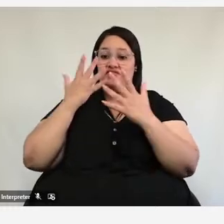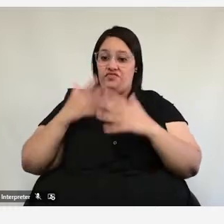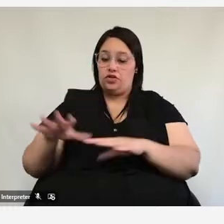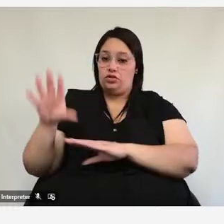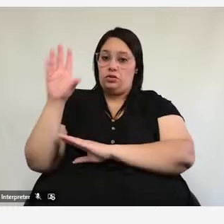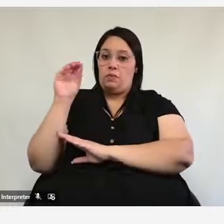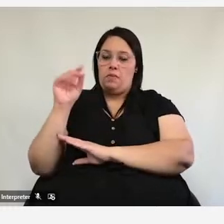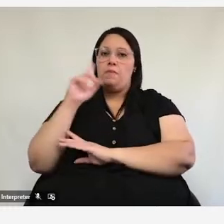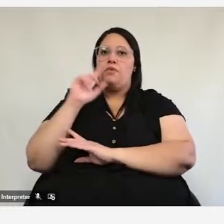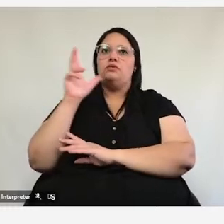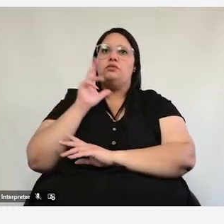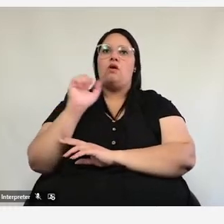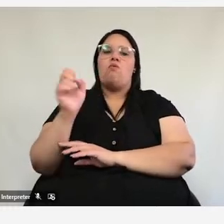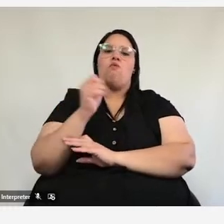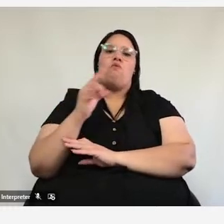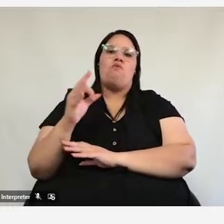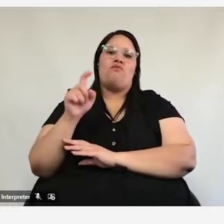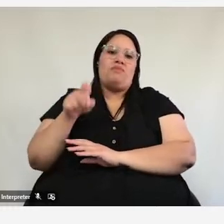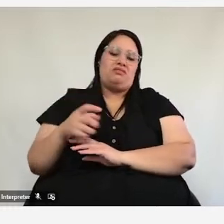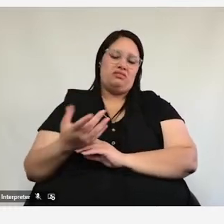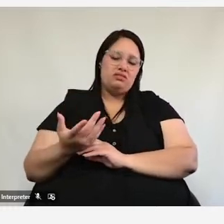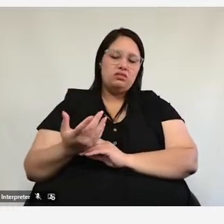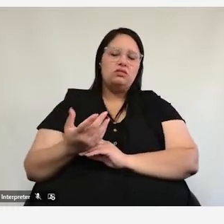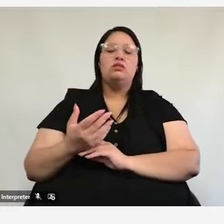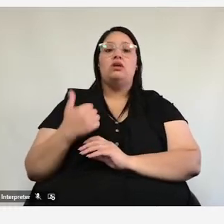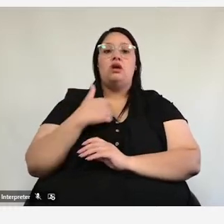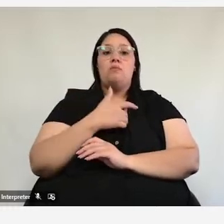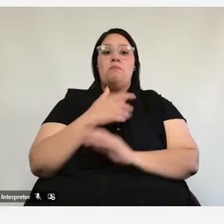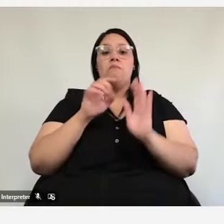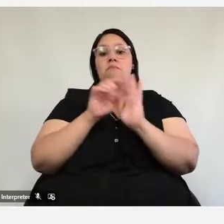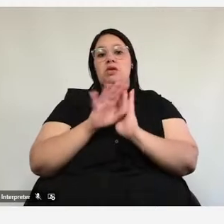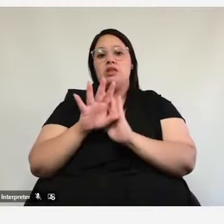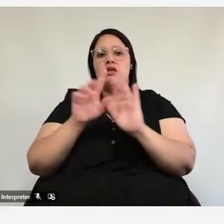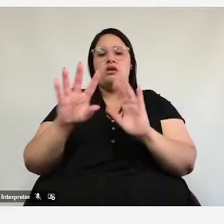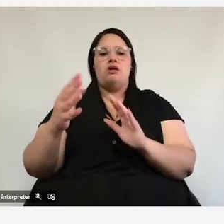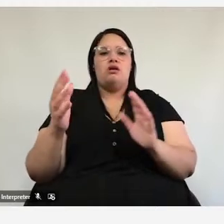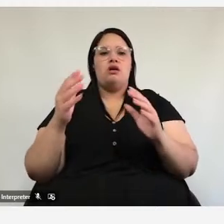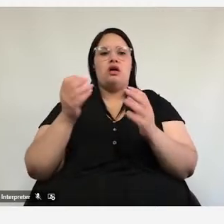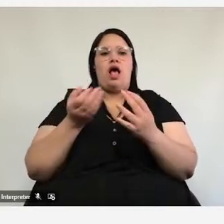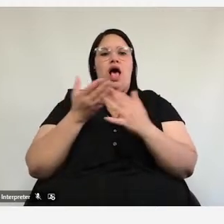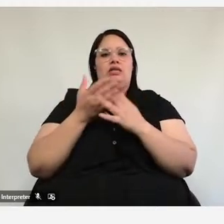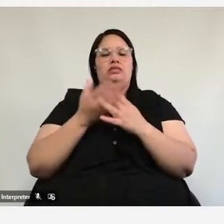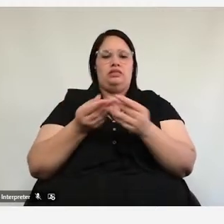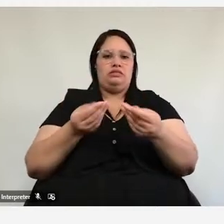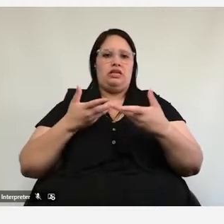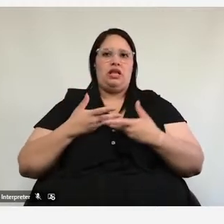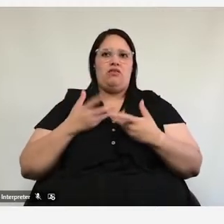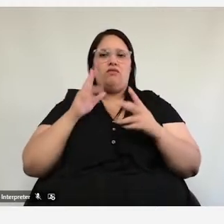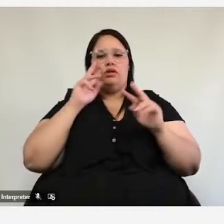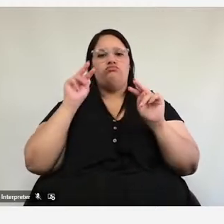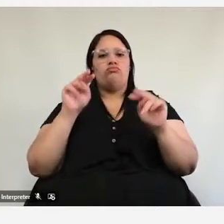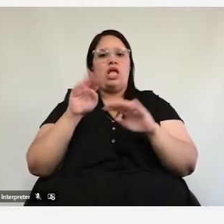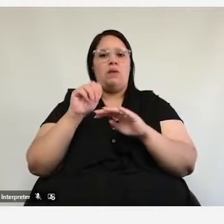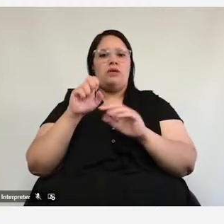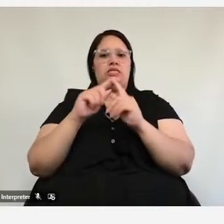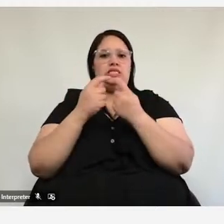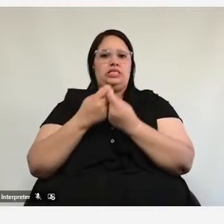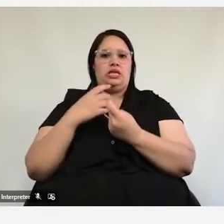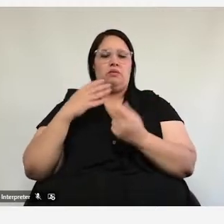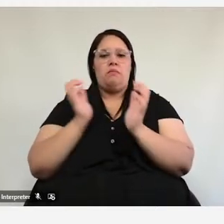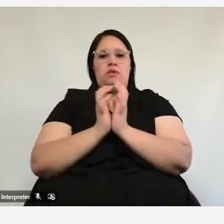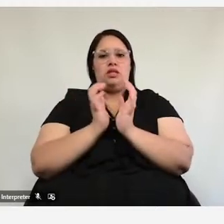to please mute your microphones. The media have also been granted access to the MS Teams meetings as guests